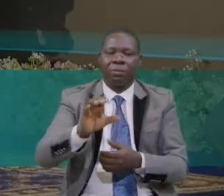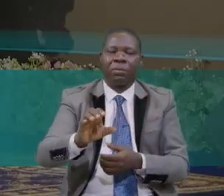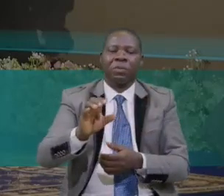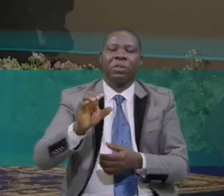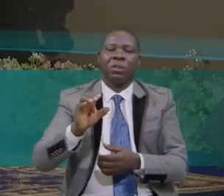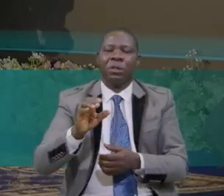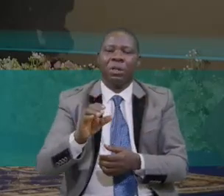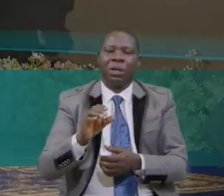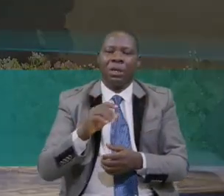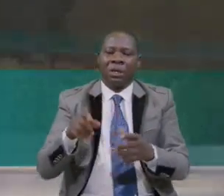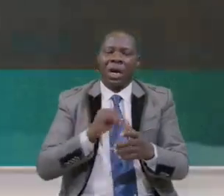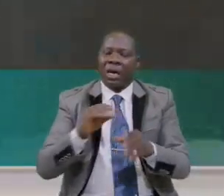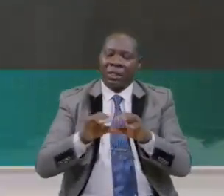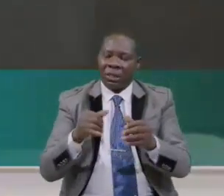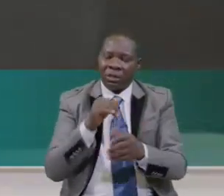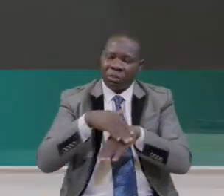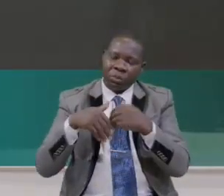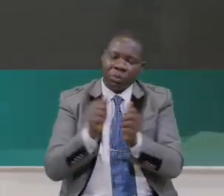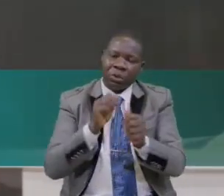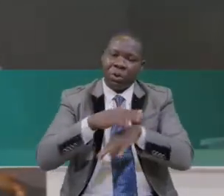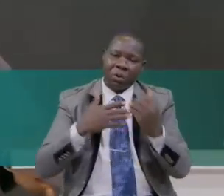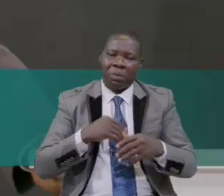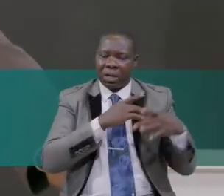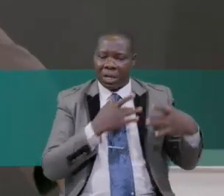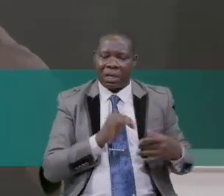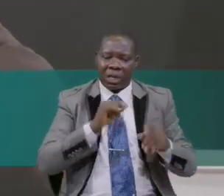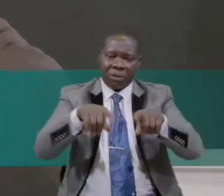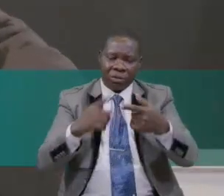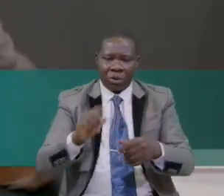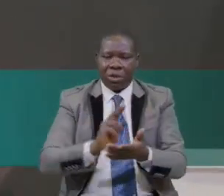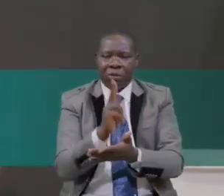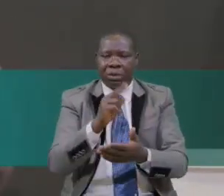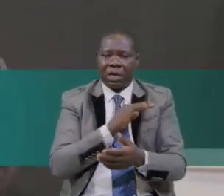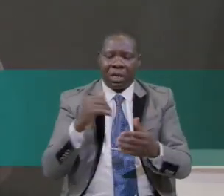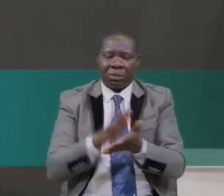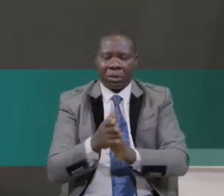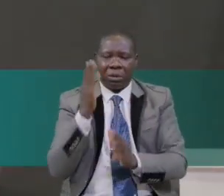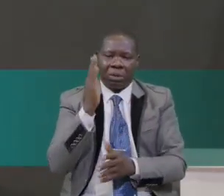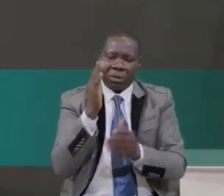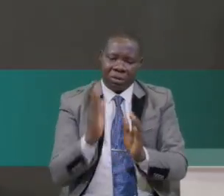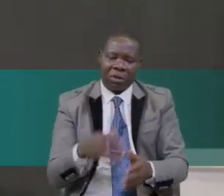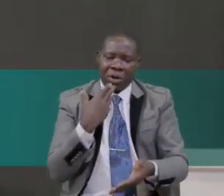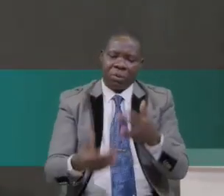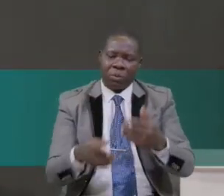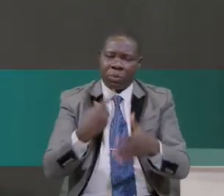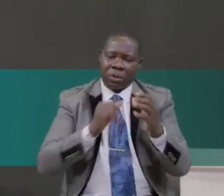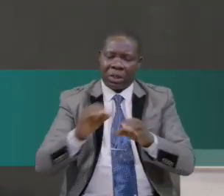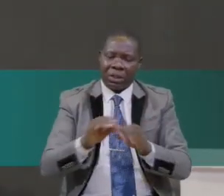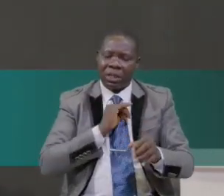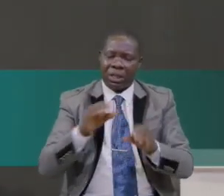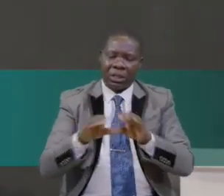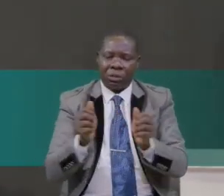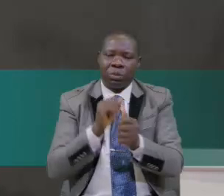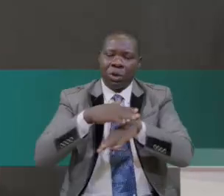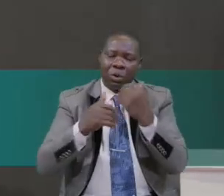a lecturer. What I did with all my heart, as if I was serving God. Yes, you are